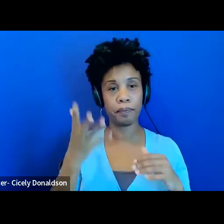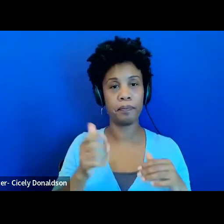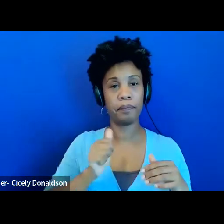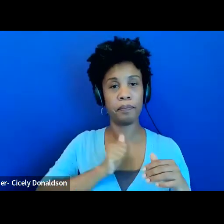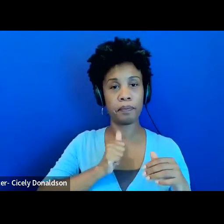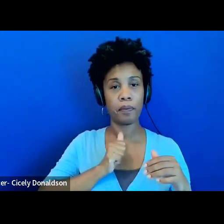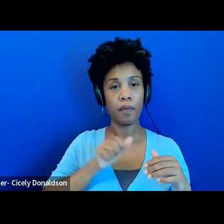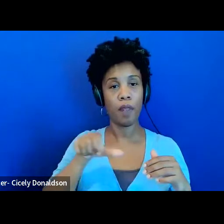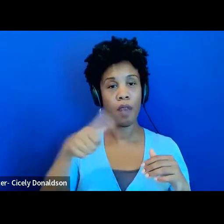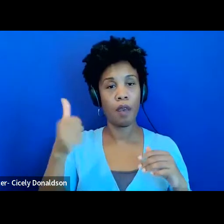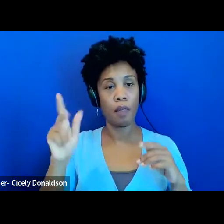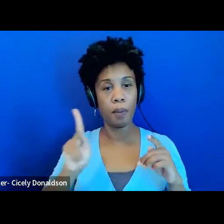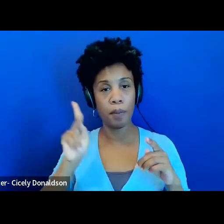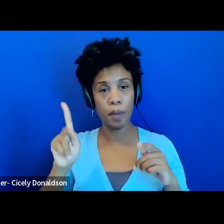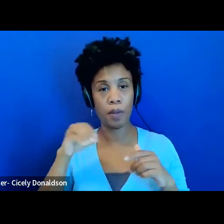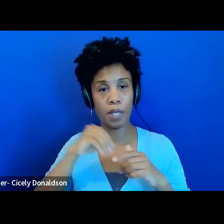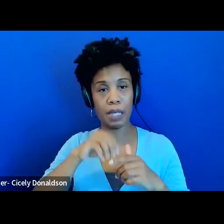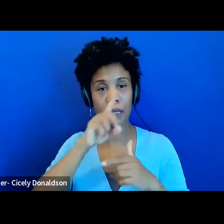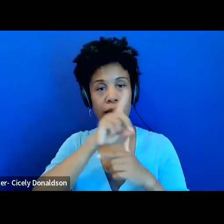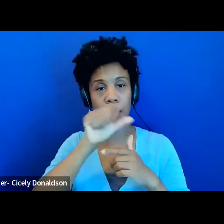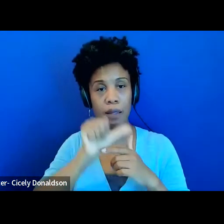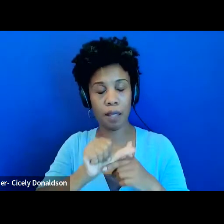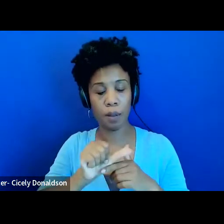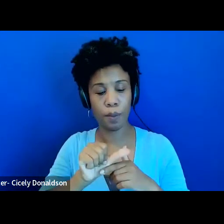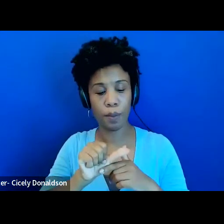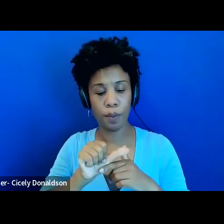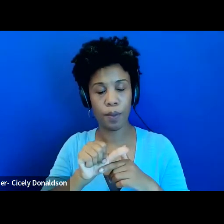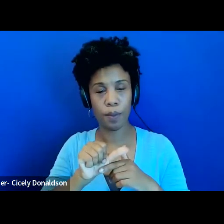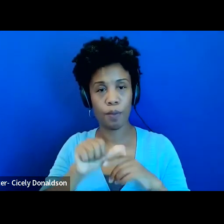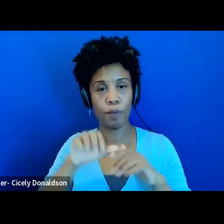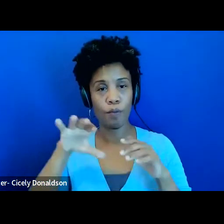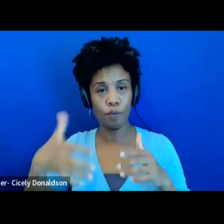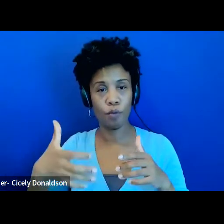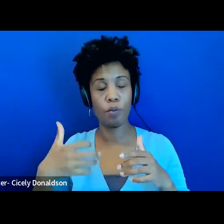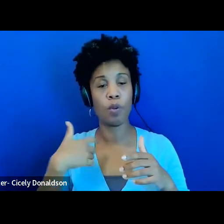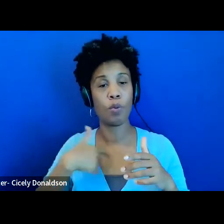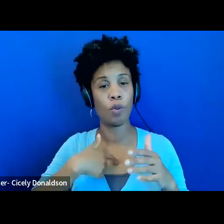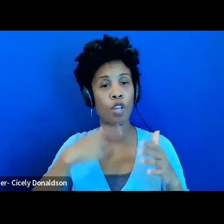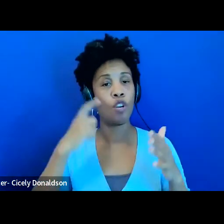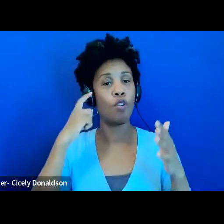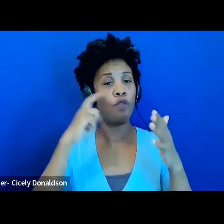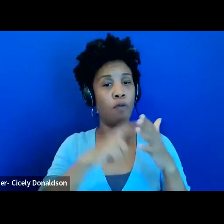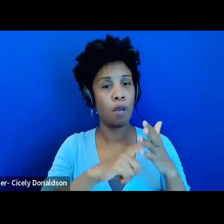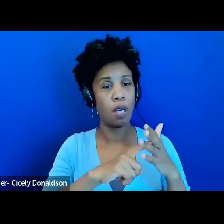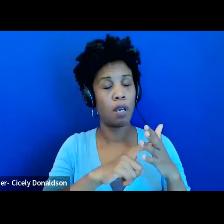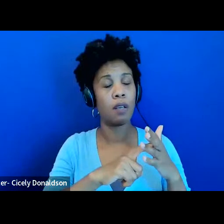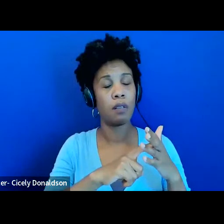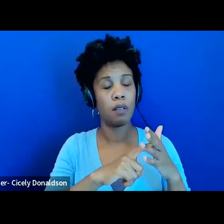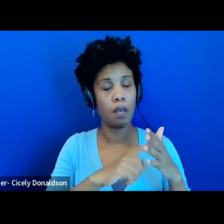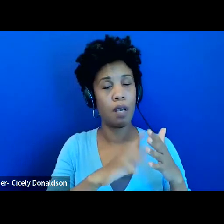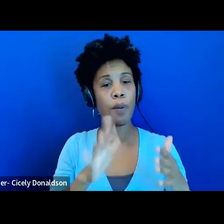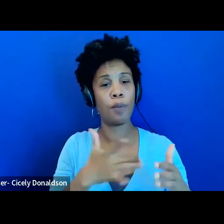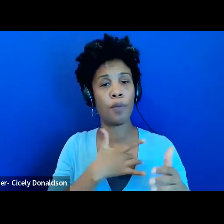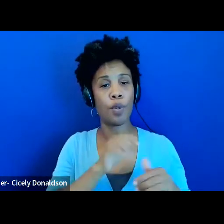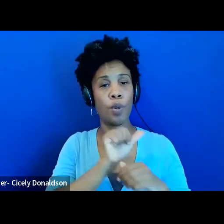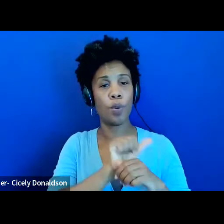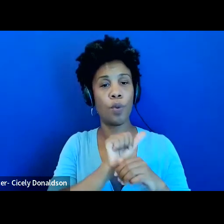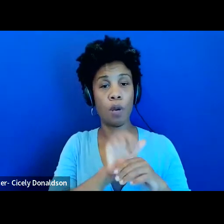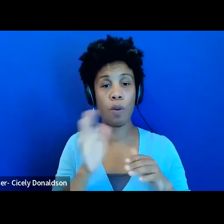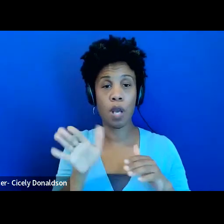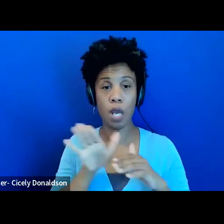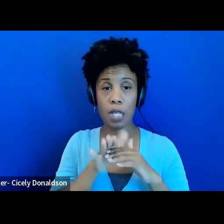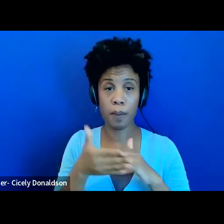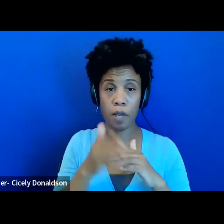members of the disabled population, recognize and appreciate the work of the Jamaican government, as well as